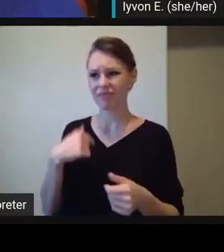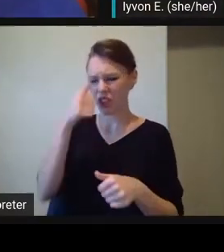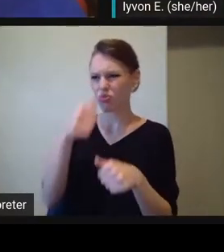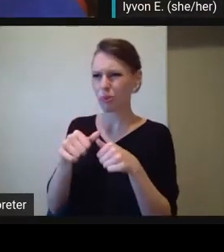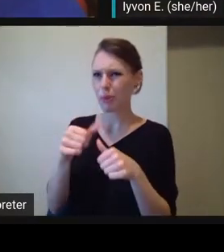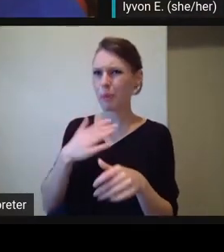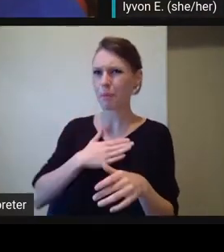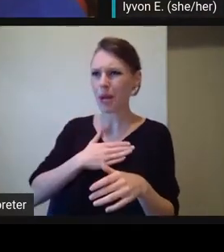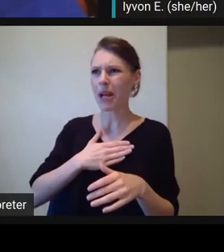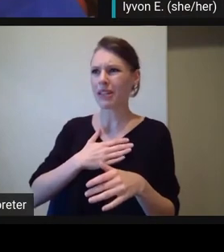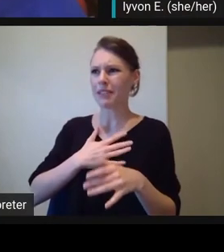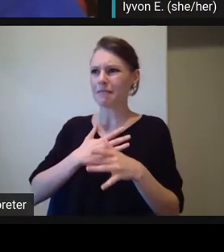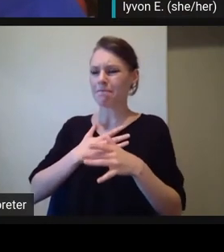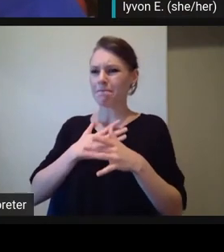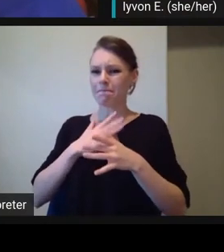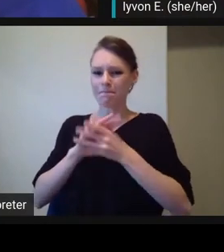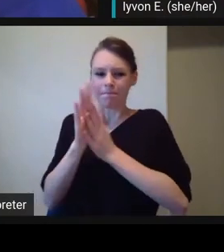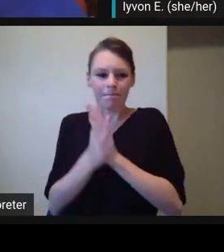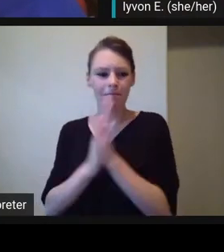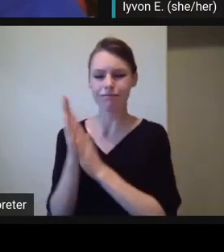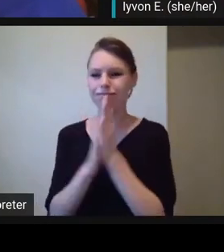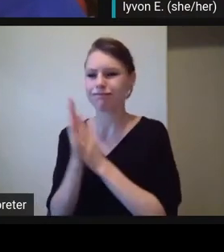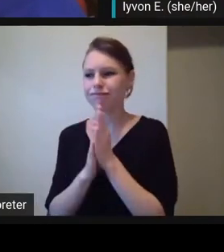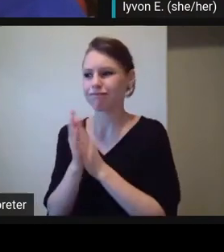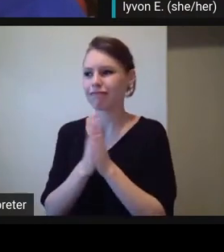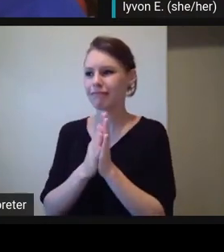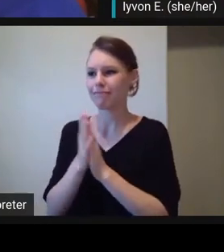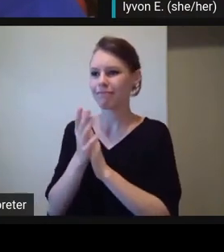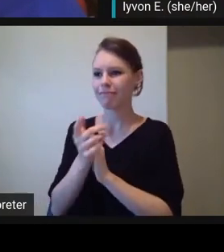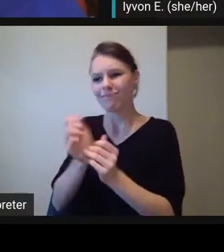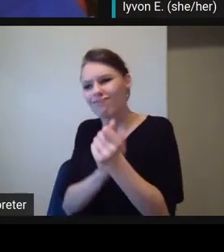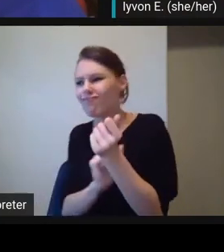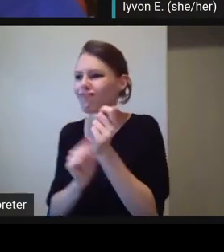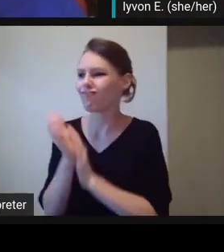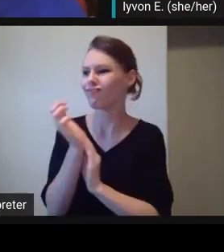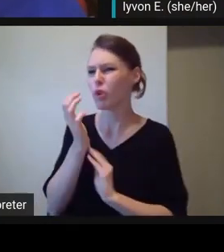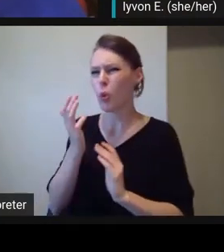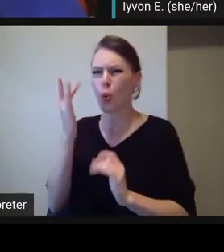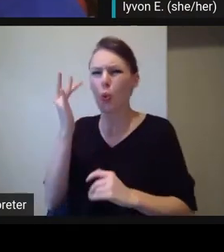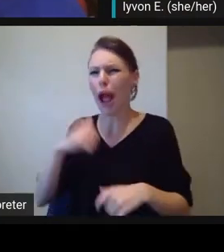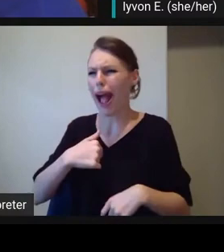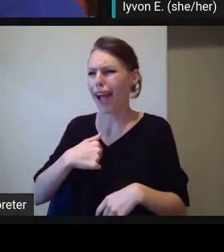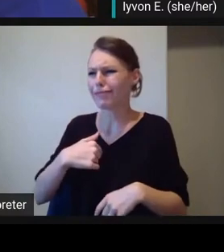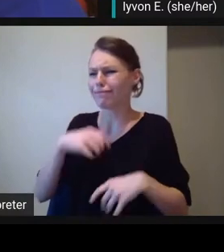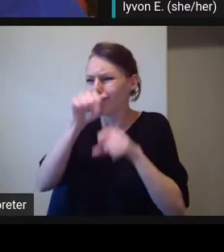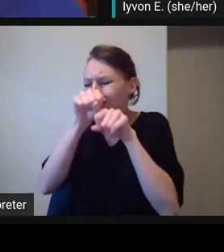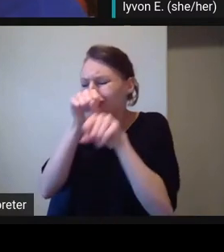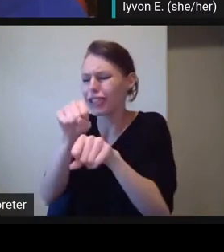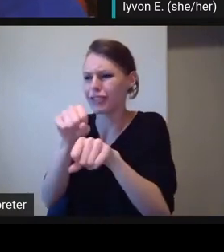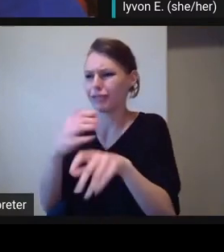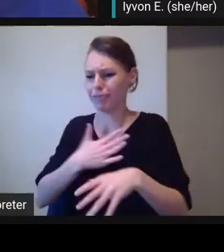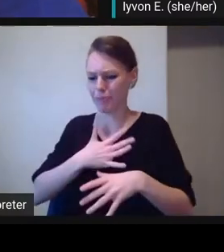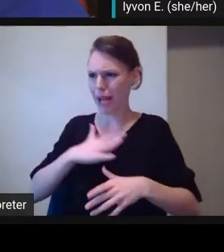the passion of like, why do I love it? Why do I love the career that I'm hobbling together?